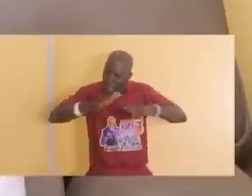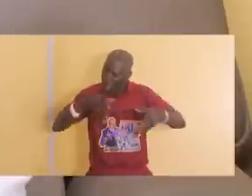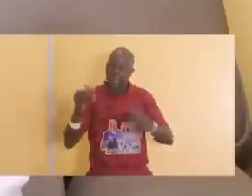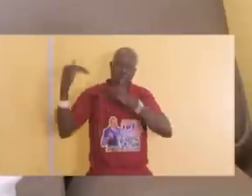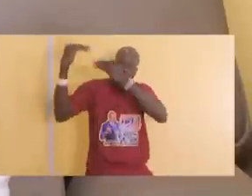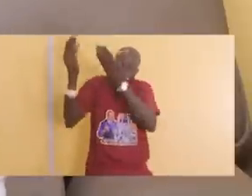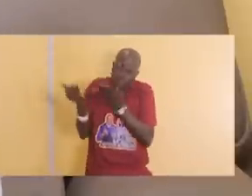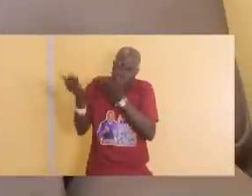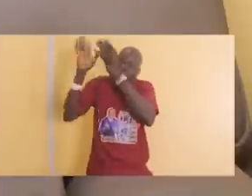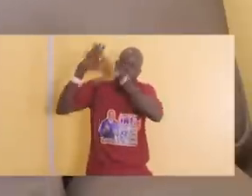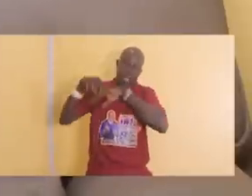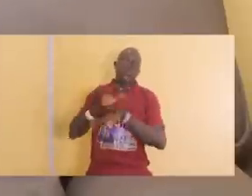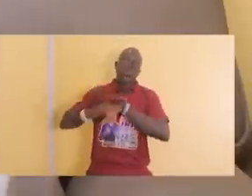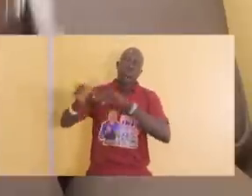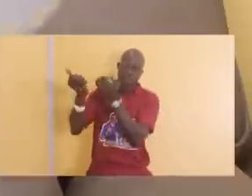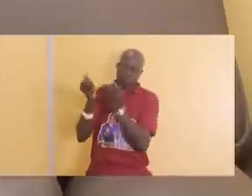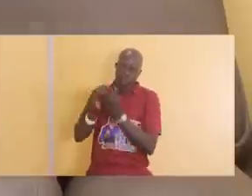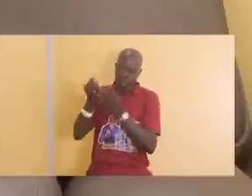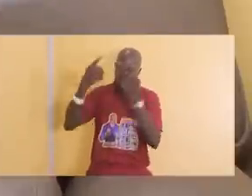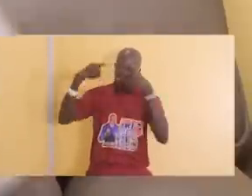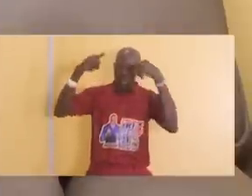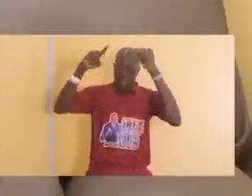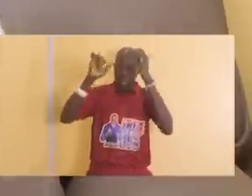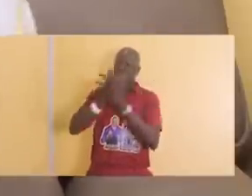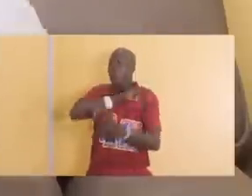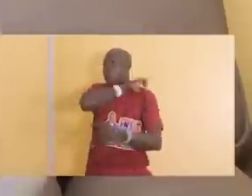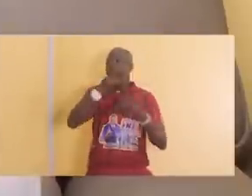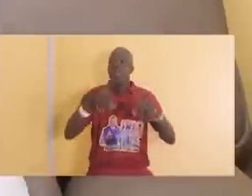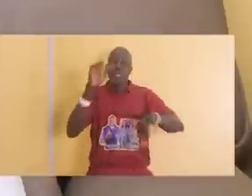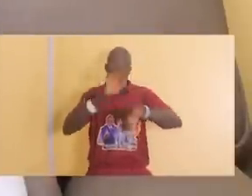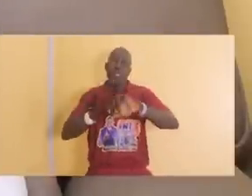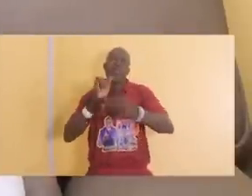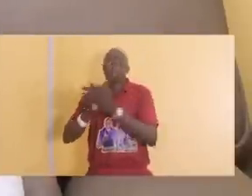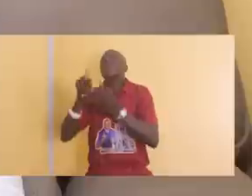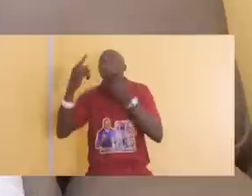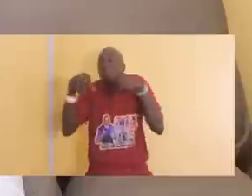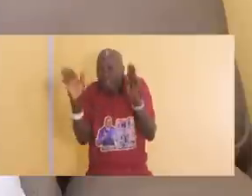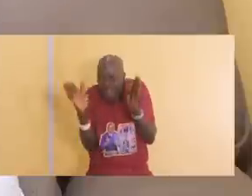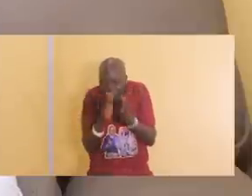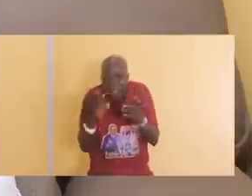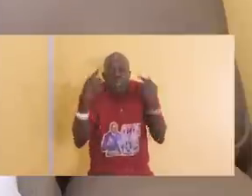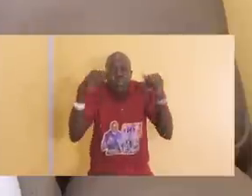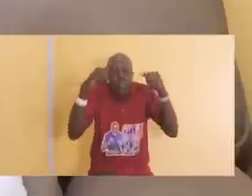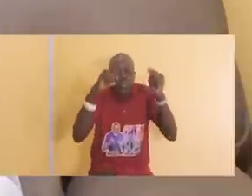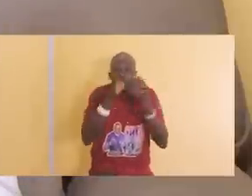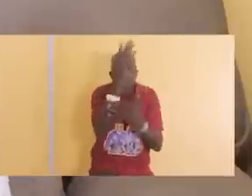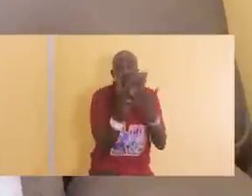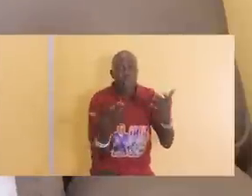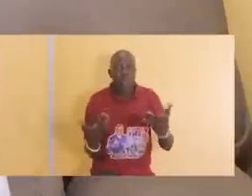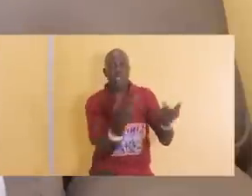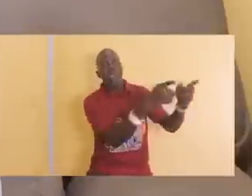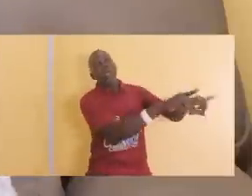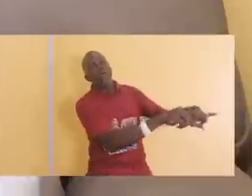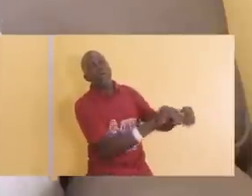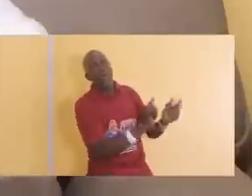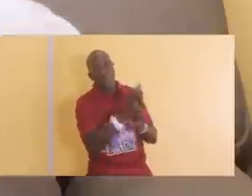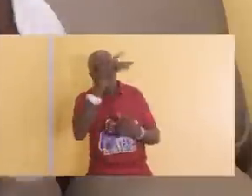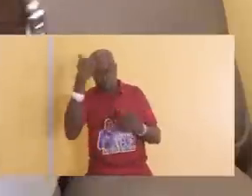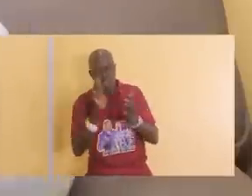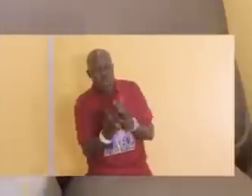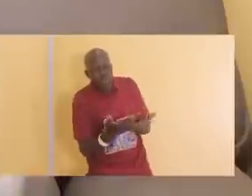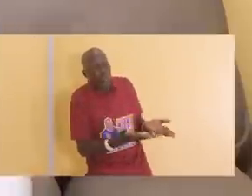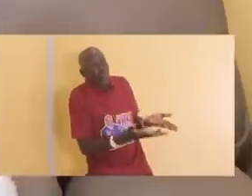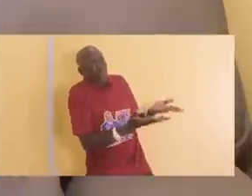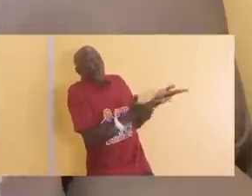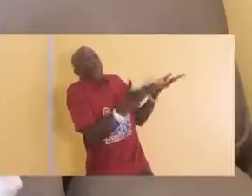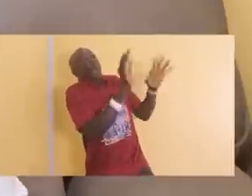sasi. Body never does not allow you to sin. But can to ba ku die ko sasi yori. If it's a little bit to sustain. Eh ka ka ka shele. Something will just happen. Tori eru to ju